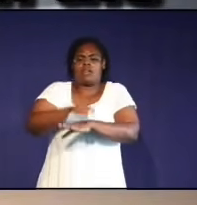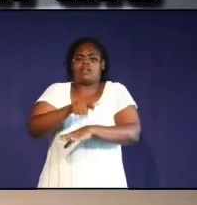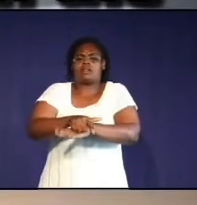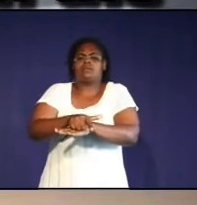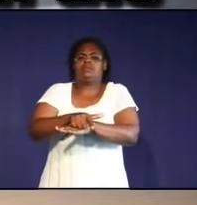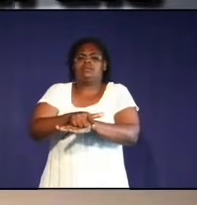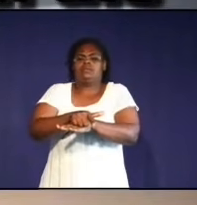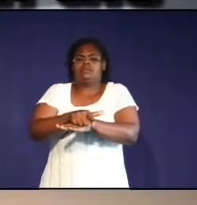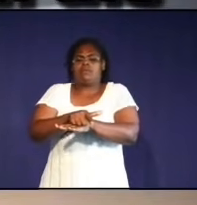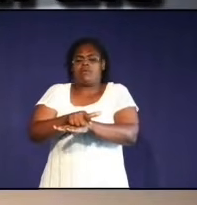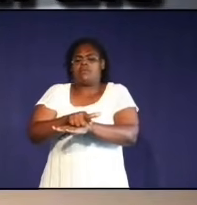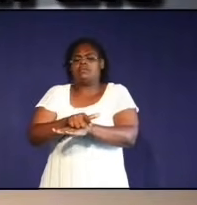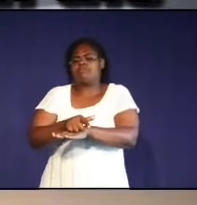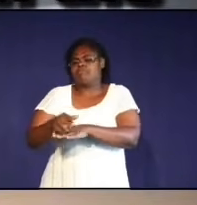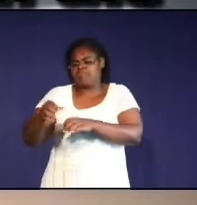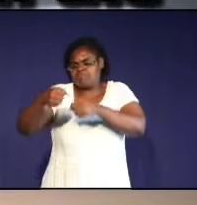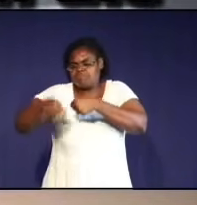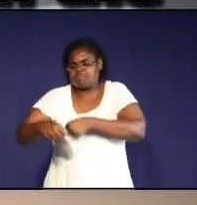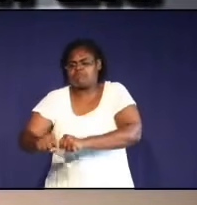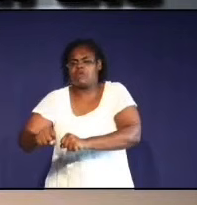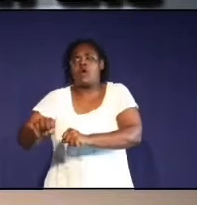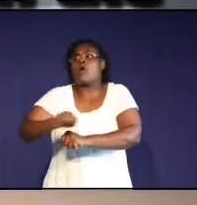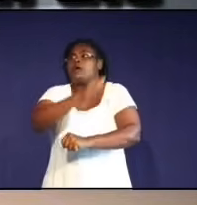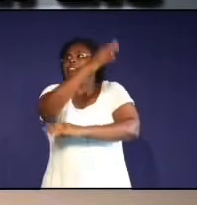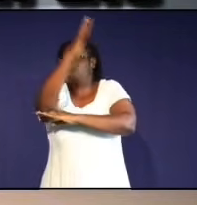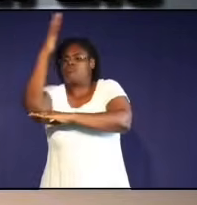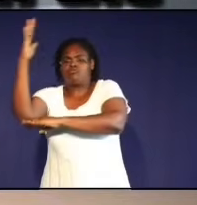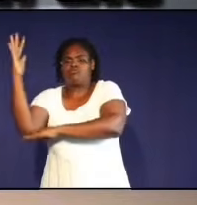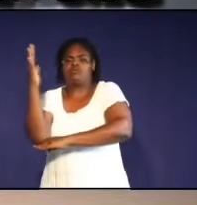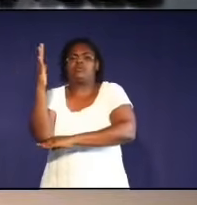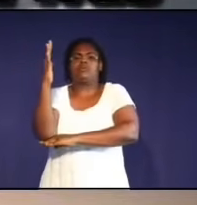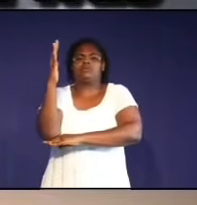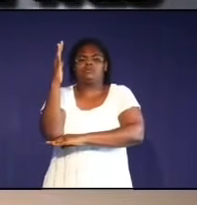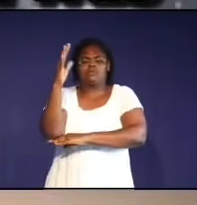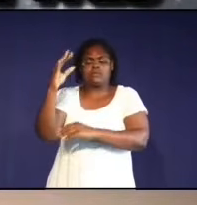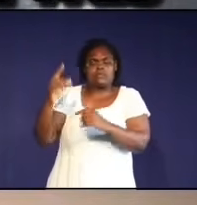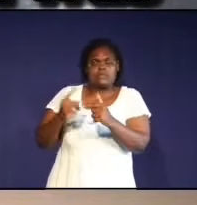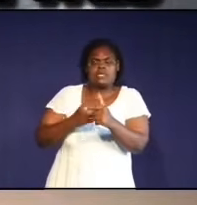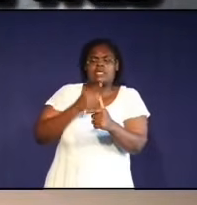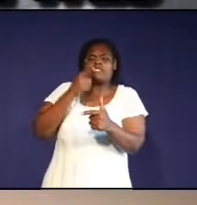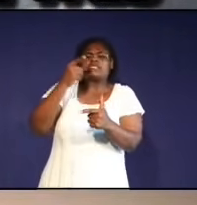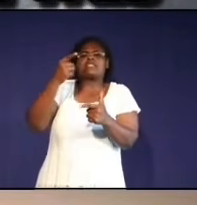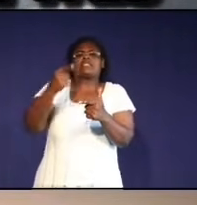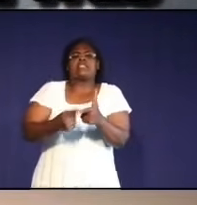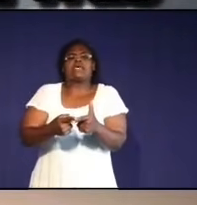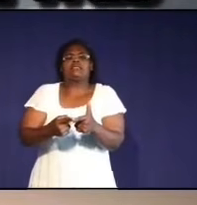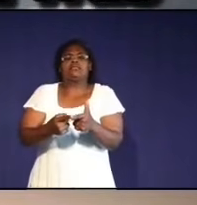or on the sea or on any tree. And then I saw